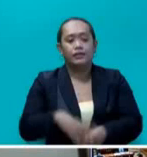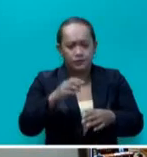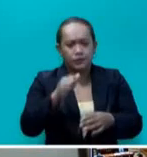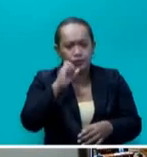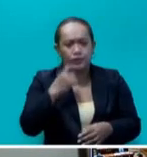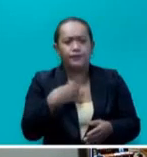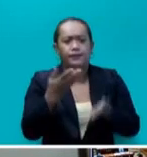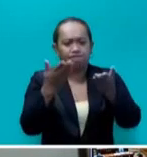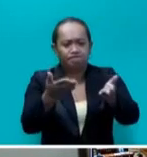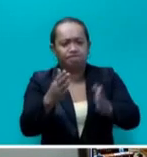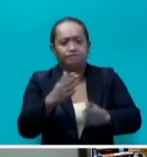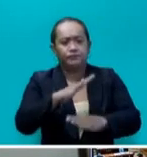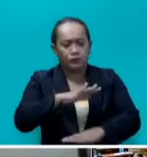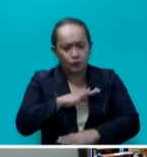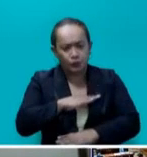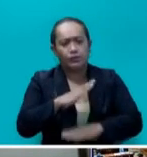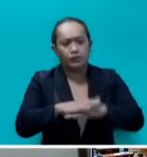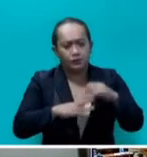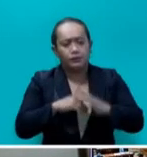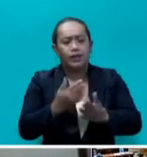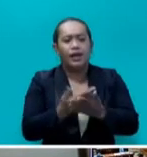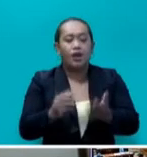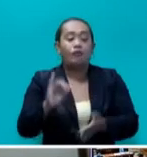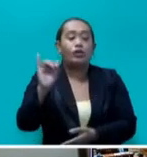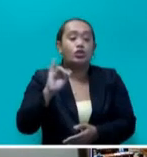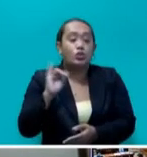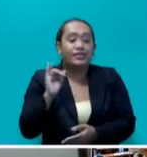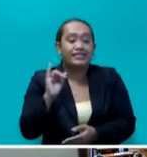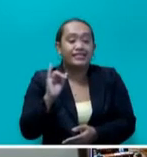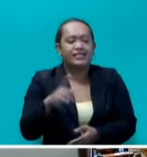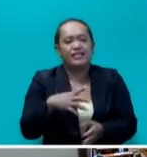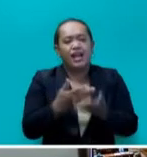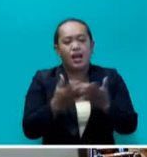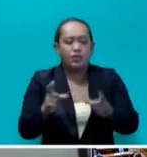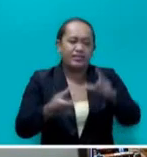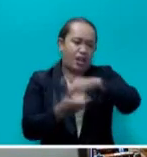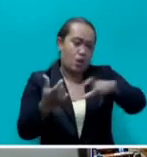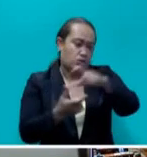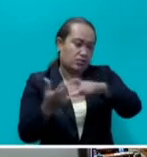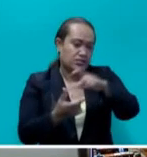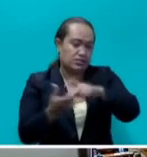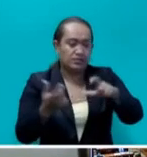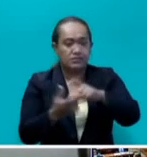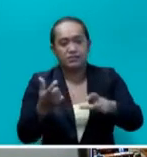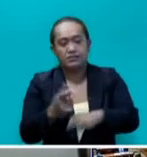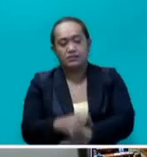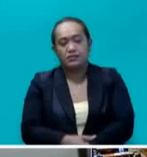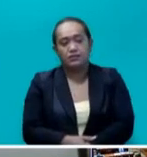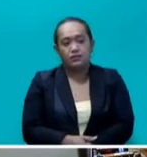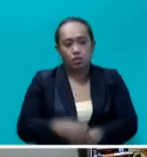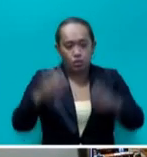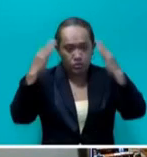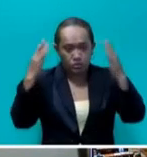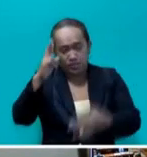in respect of accessing insurance, in particular for during cyclones, etc. Mr. Speaker, sir, the